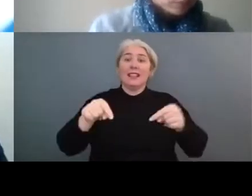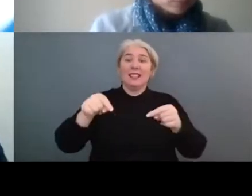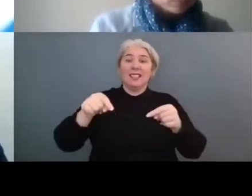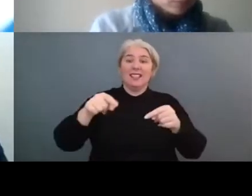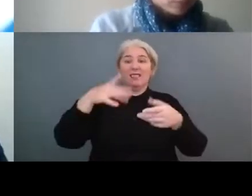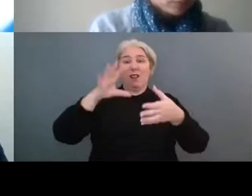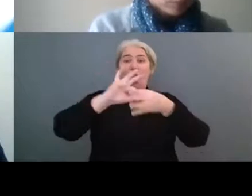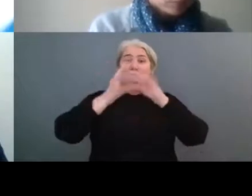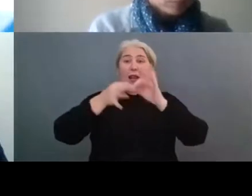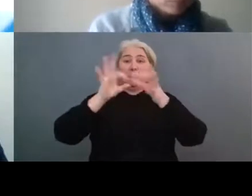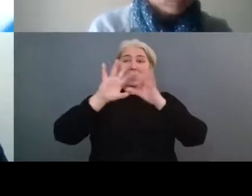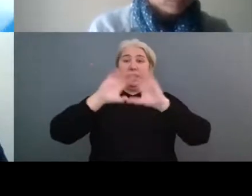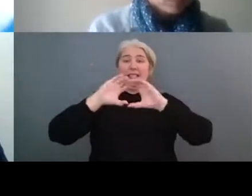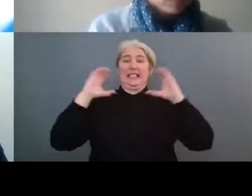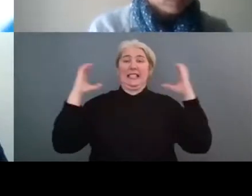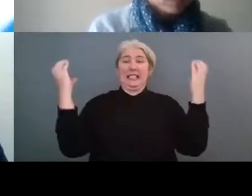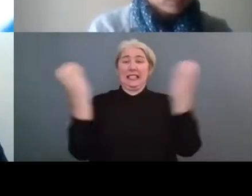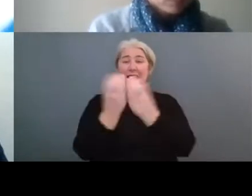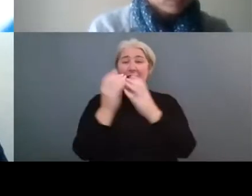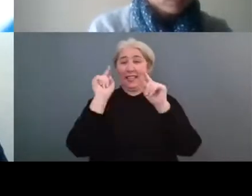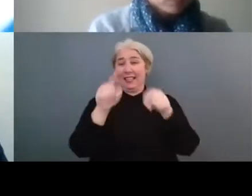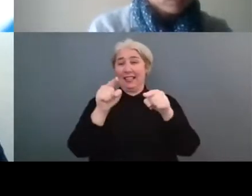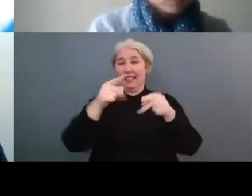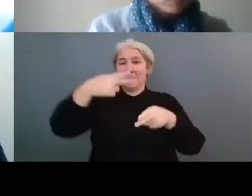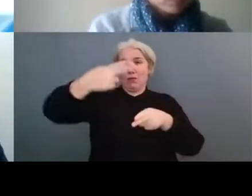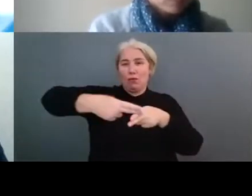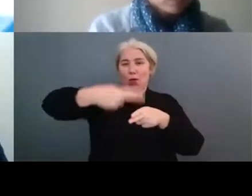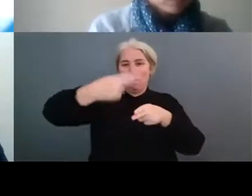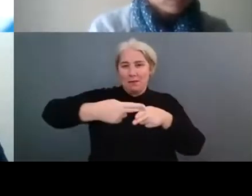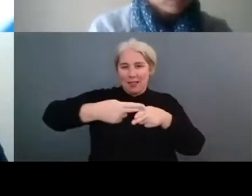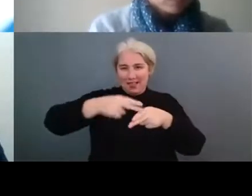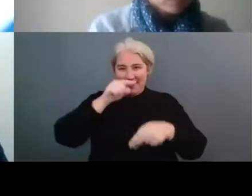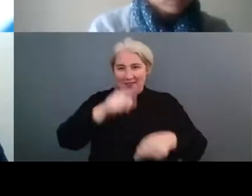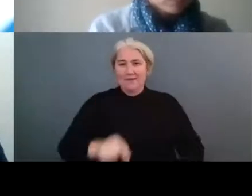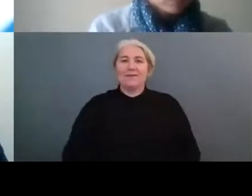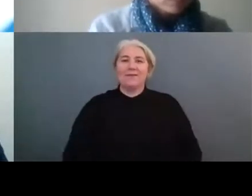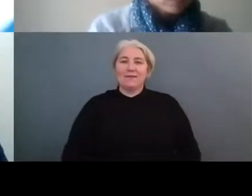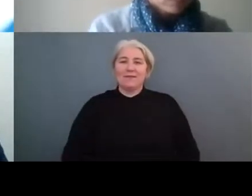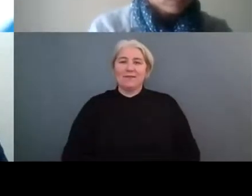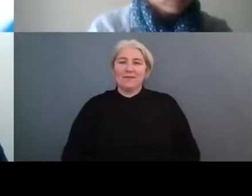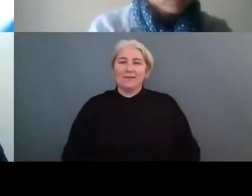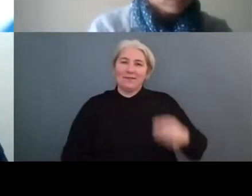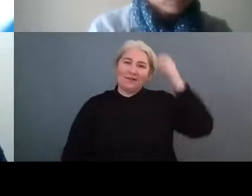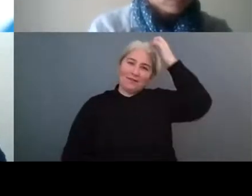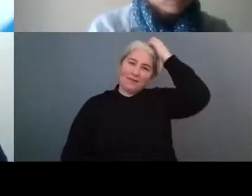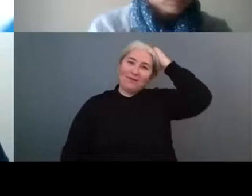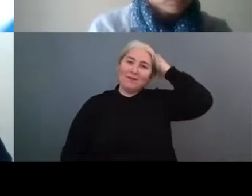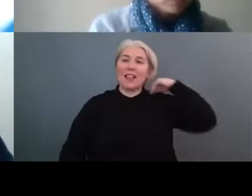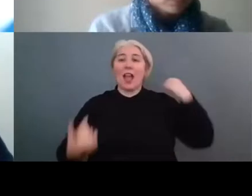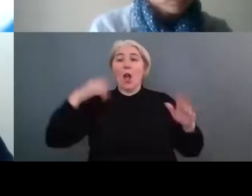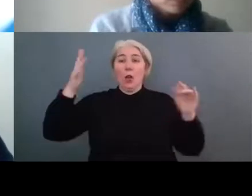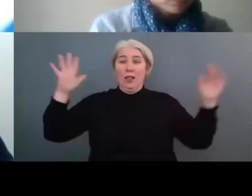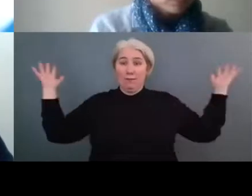be different matches, and we are honored to host the opening one,